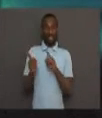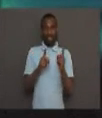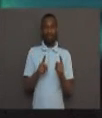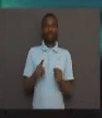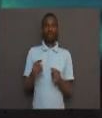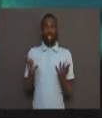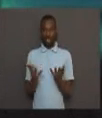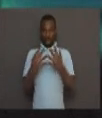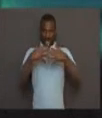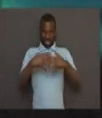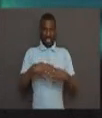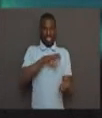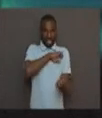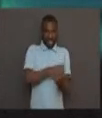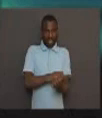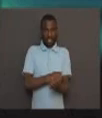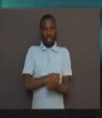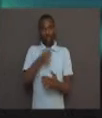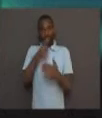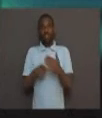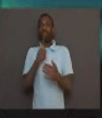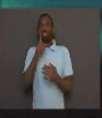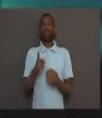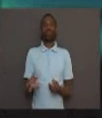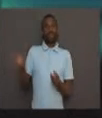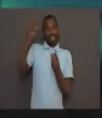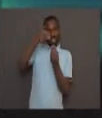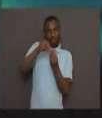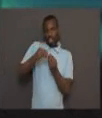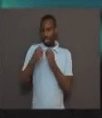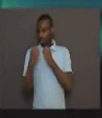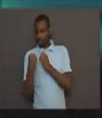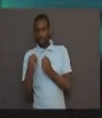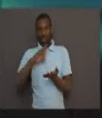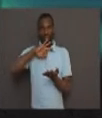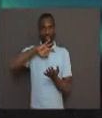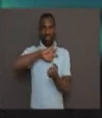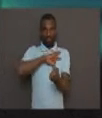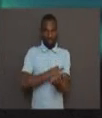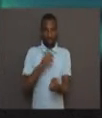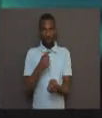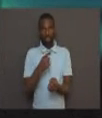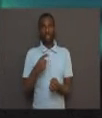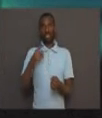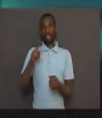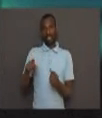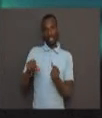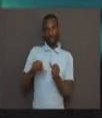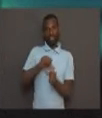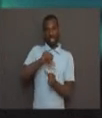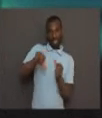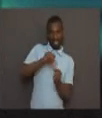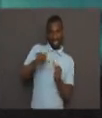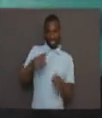any binding energy resulting from additional strong force